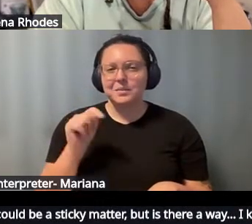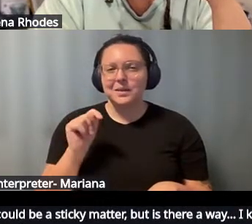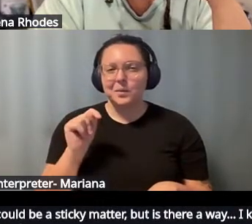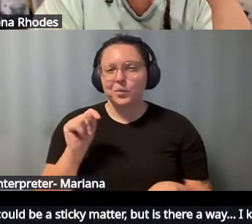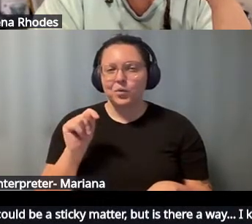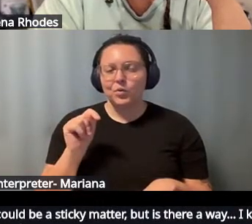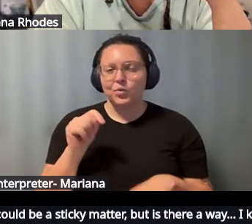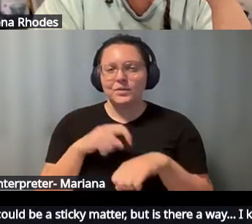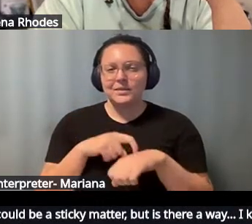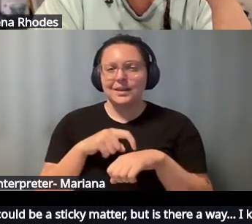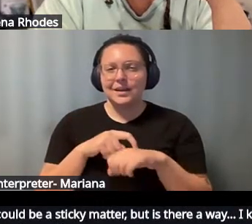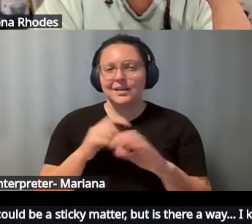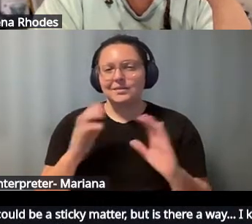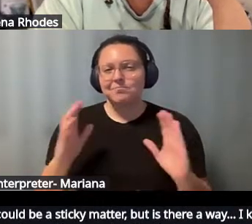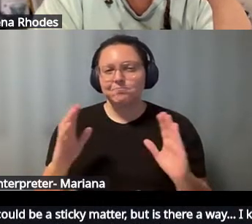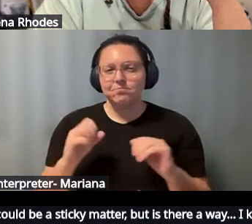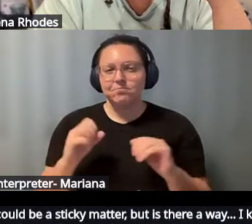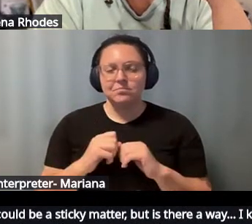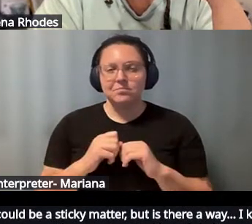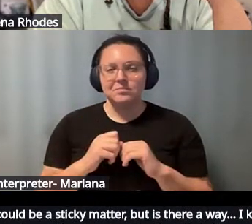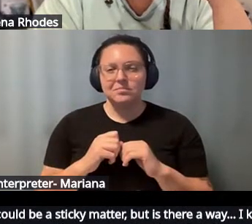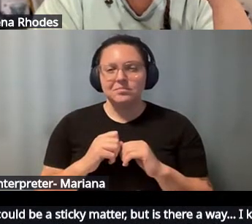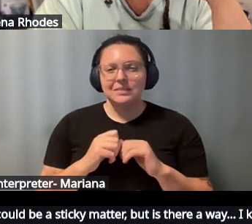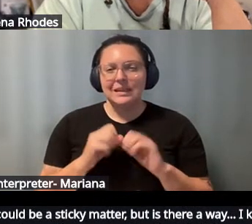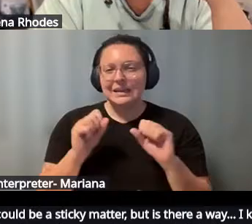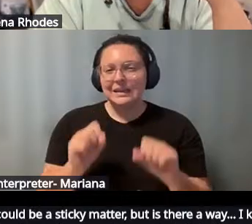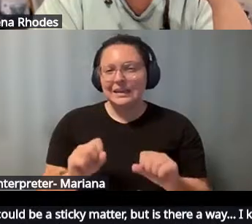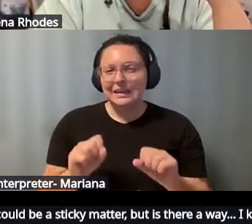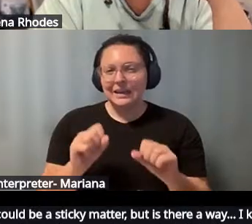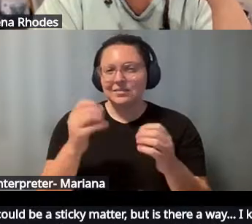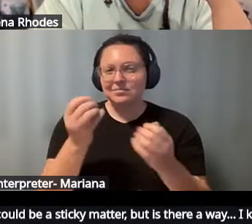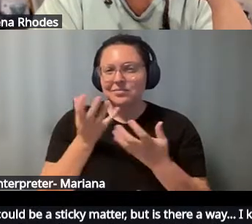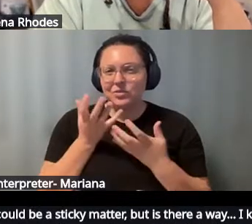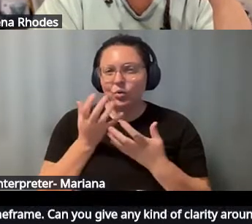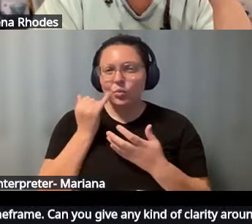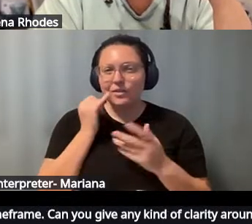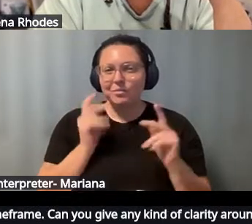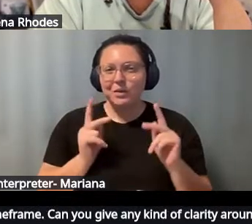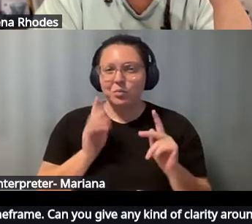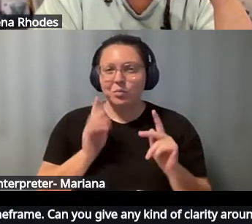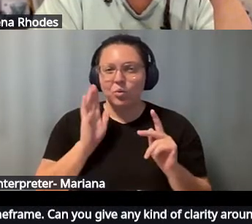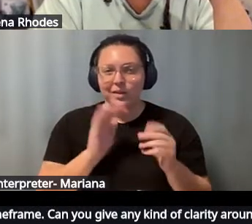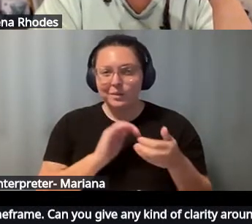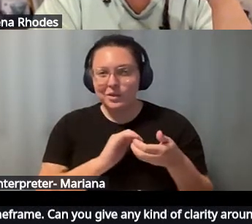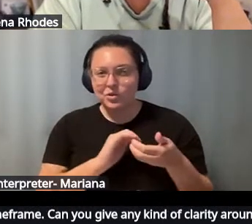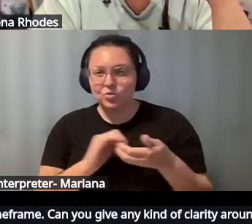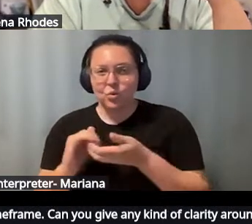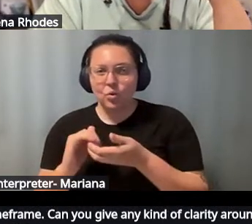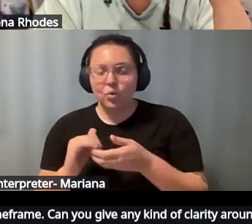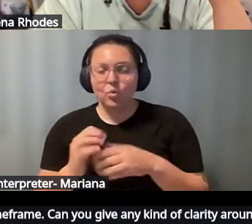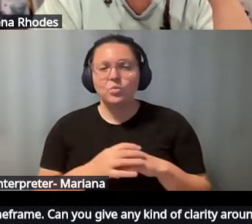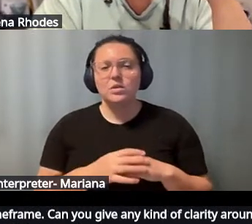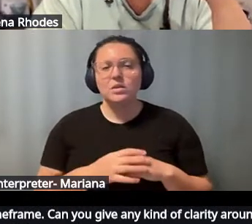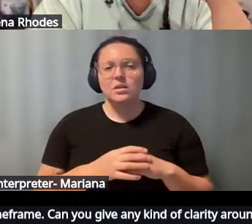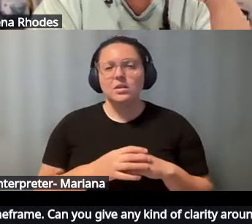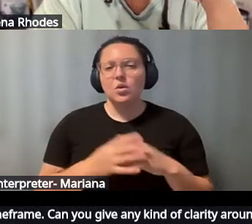give any kind of clarity around will folks get towed? What will be the process in place